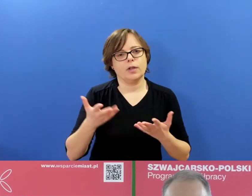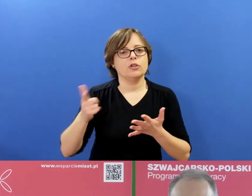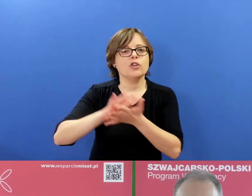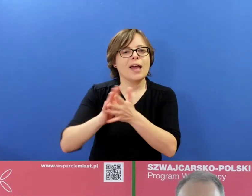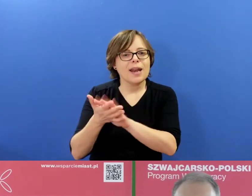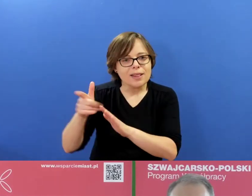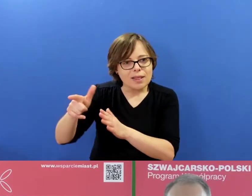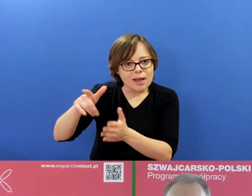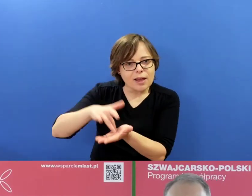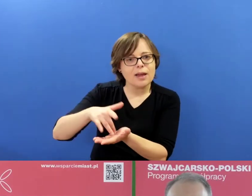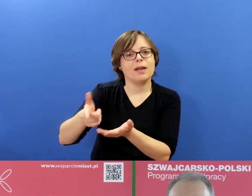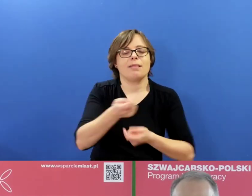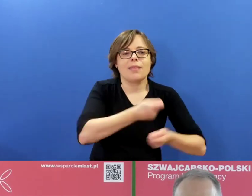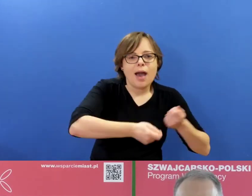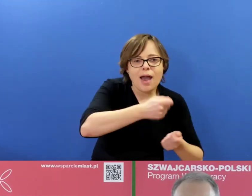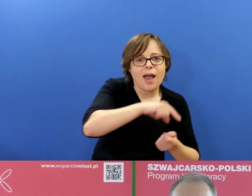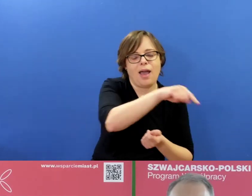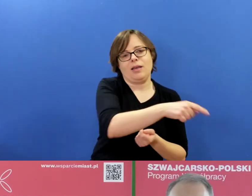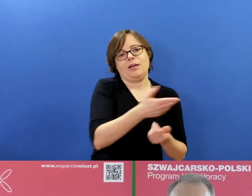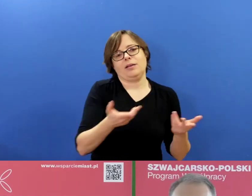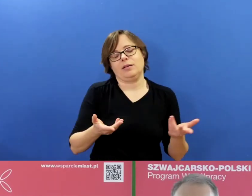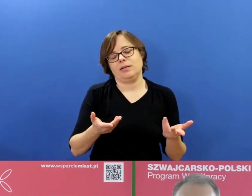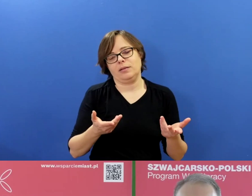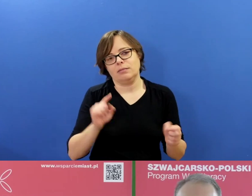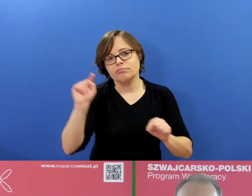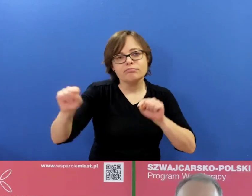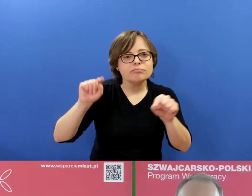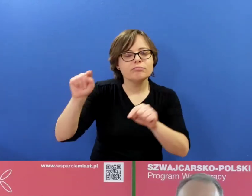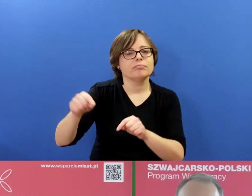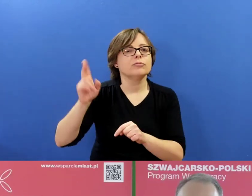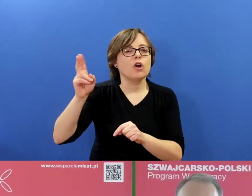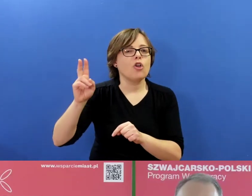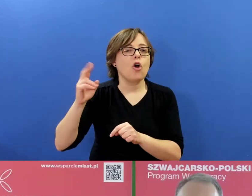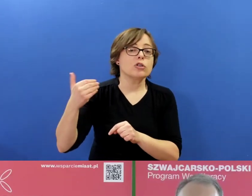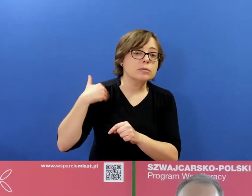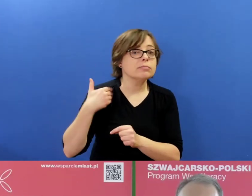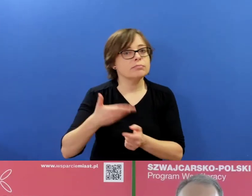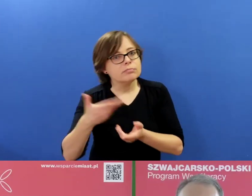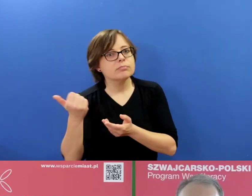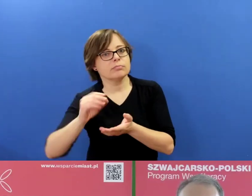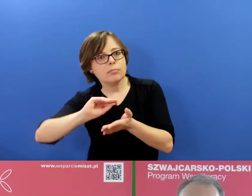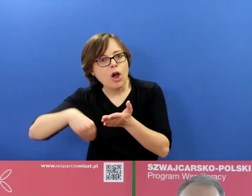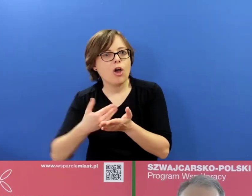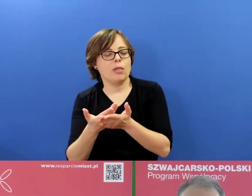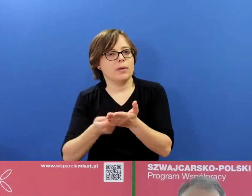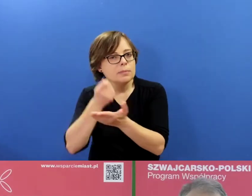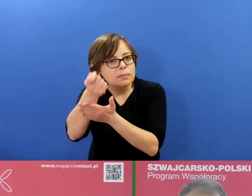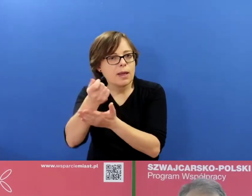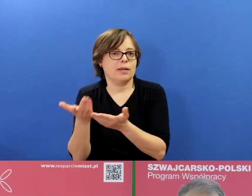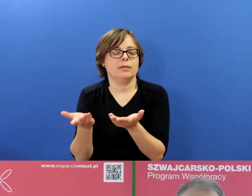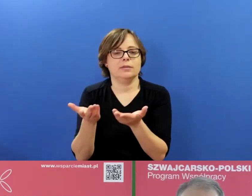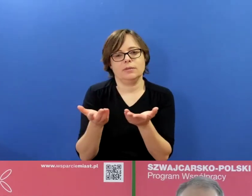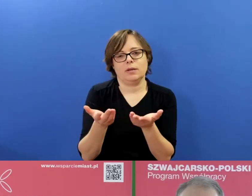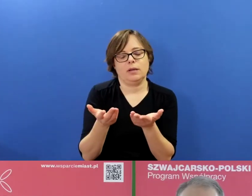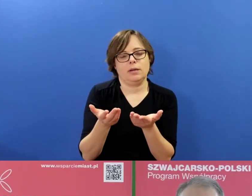people addressing you, coming, collecting signatures for petitions, either for initiative or for a